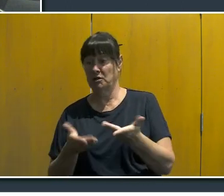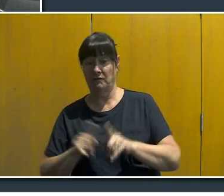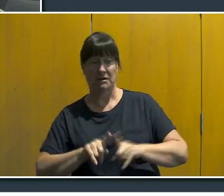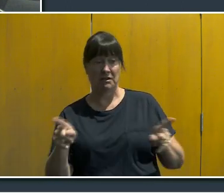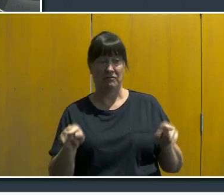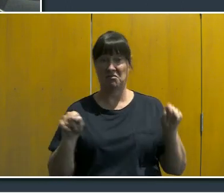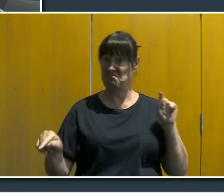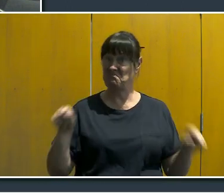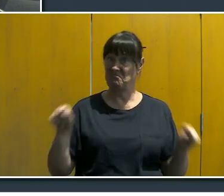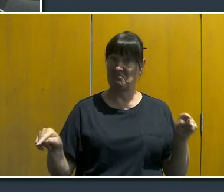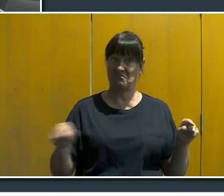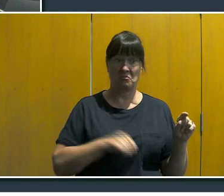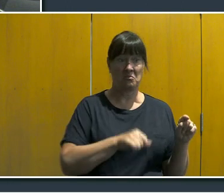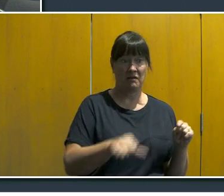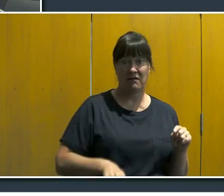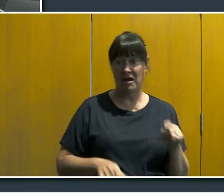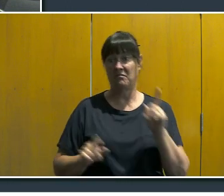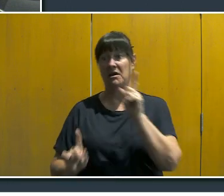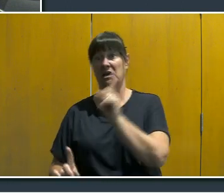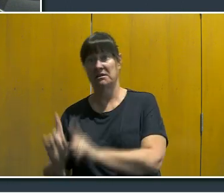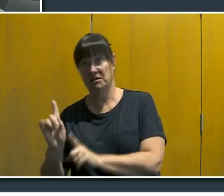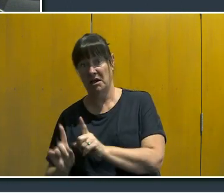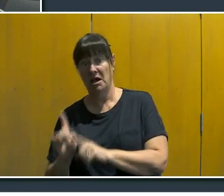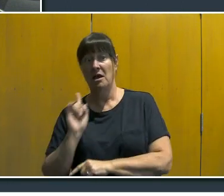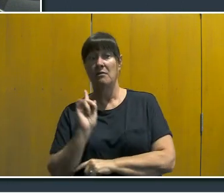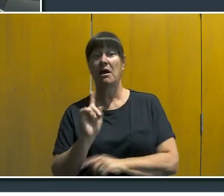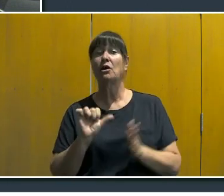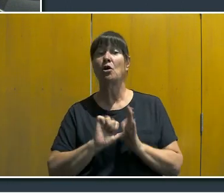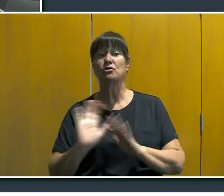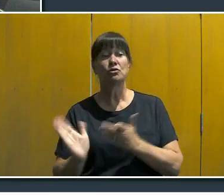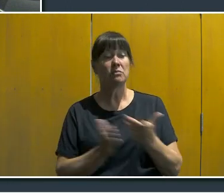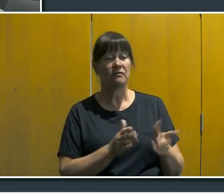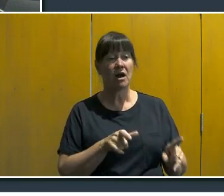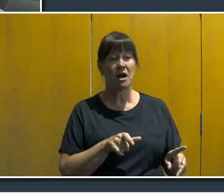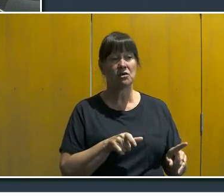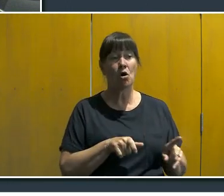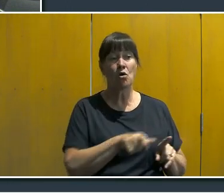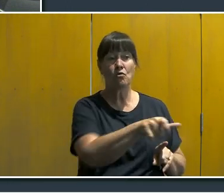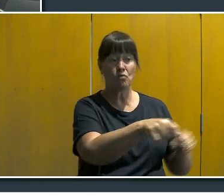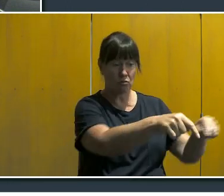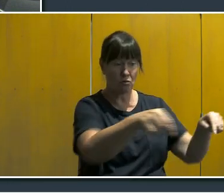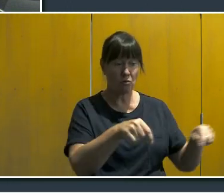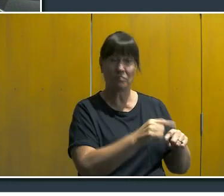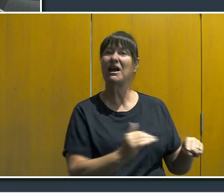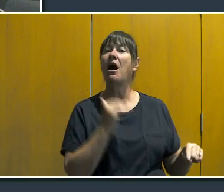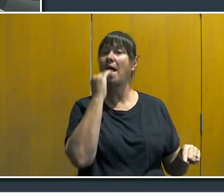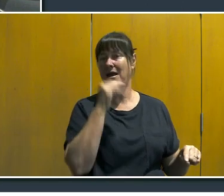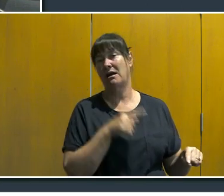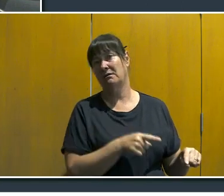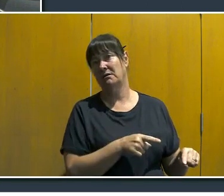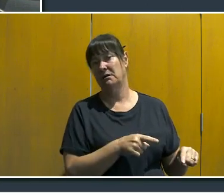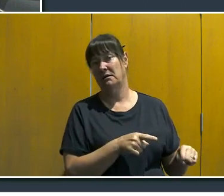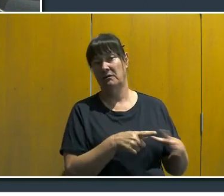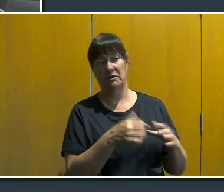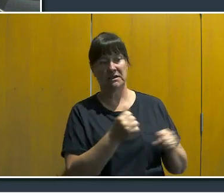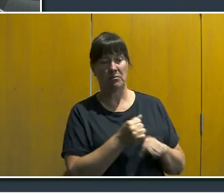rurally. However, the cost in providing rural roads per property is quite a lot higher. For instance, the road,